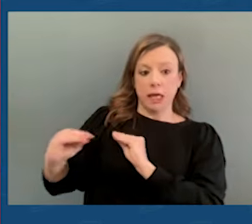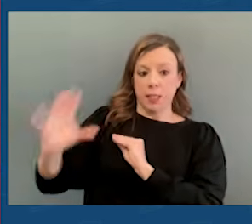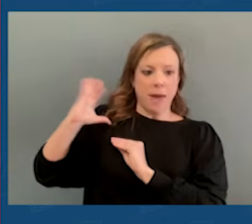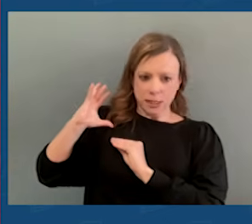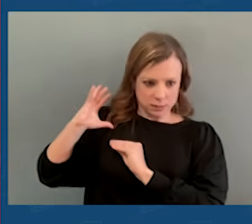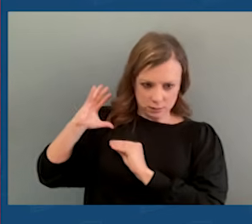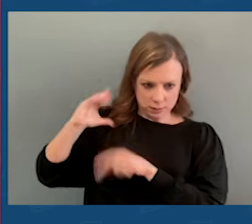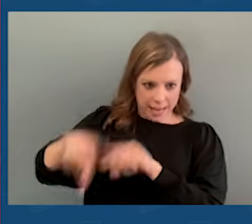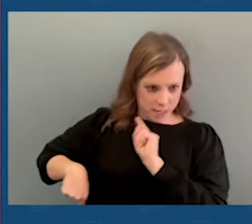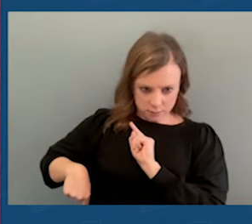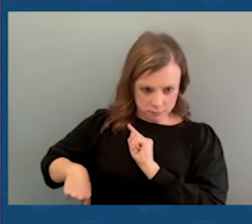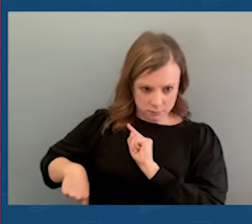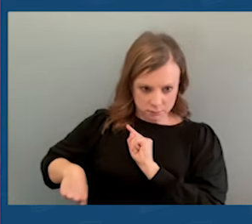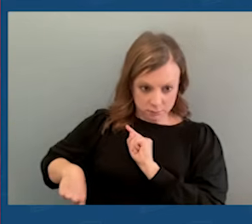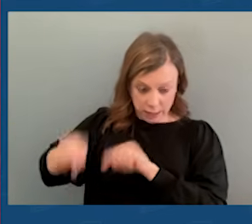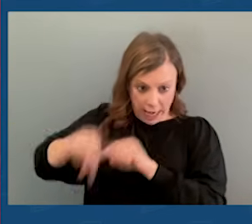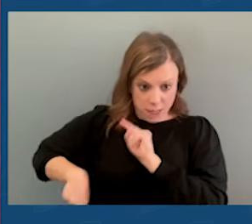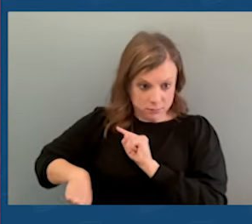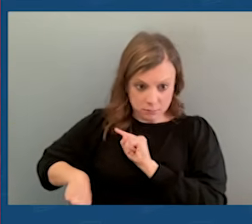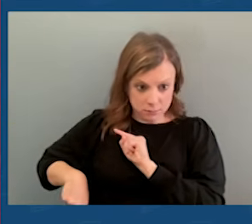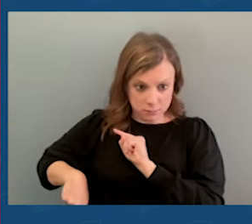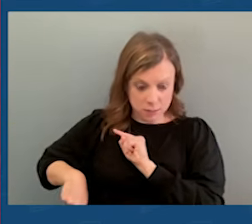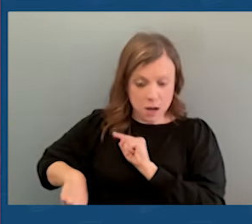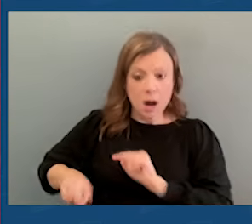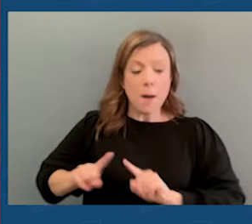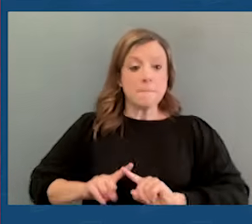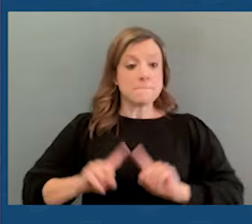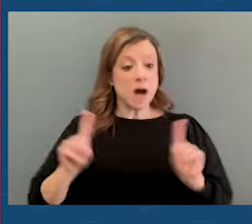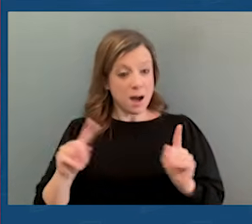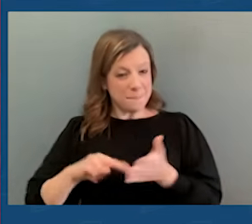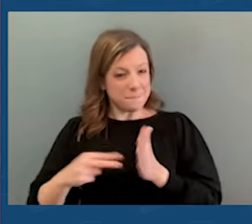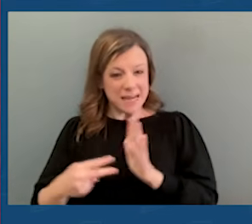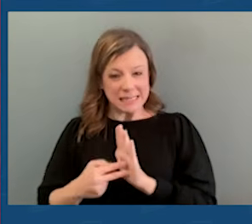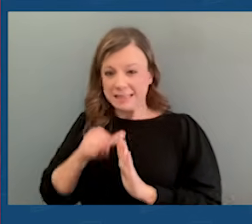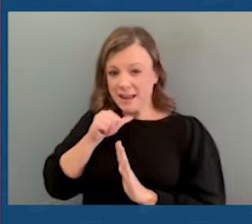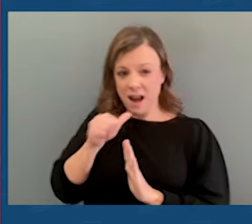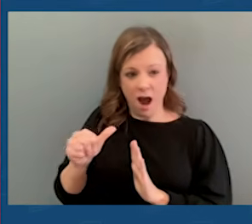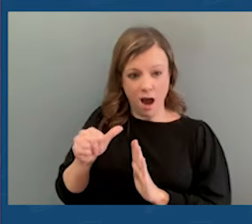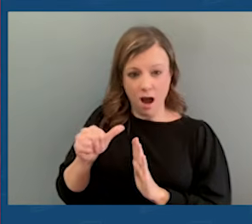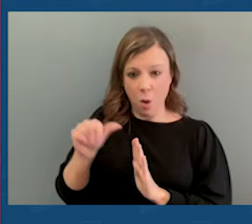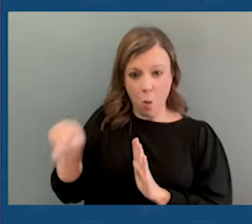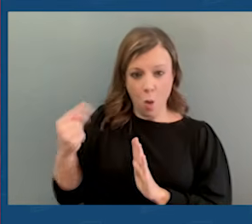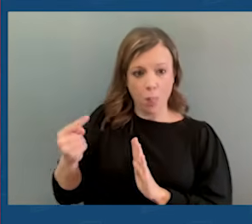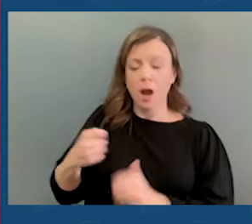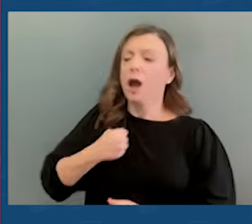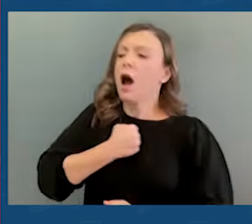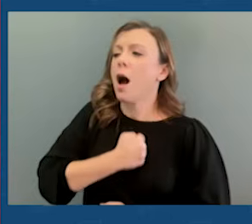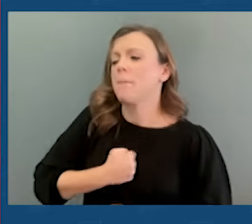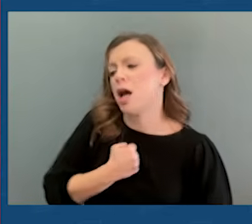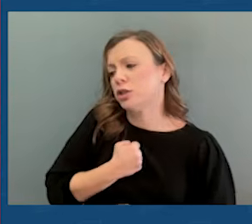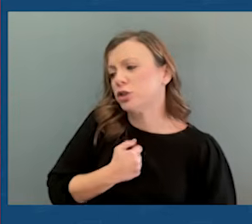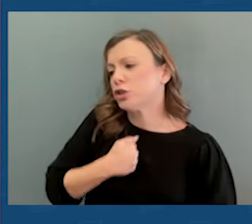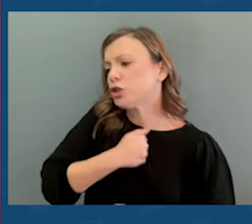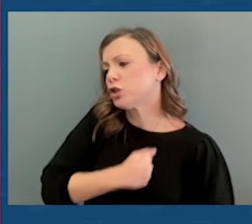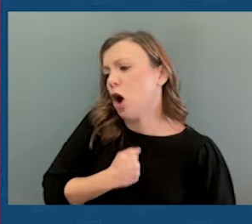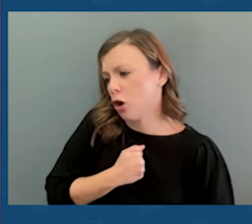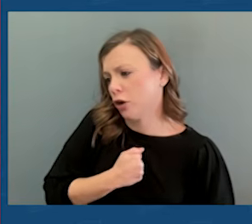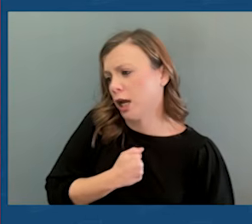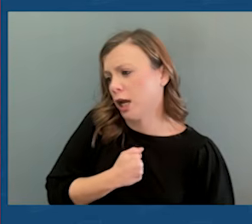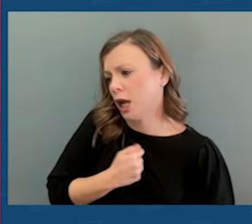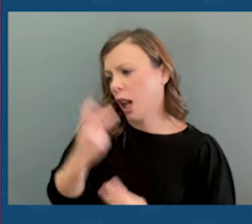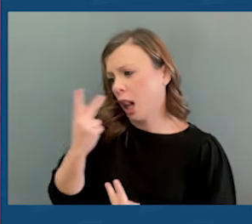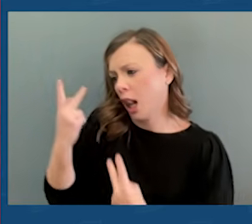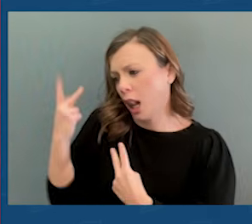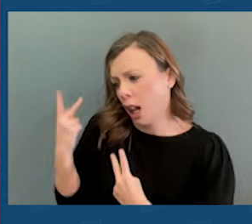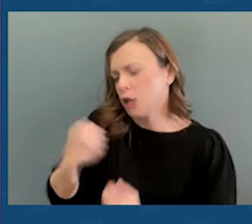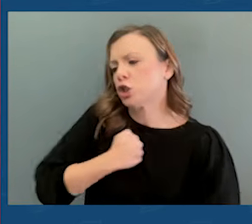can. But it does mean more than giving people a simple apology 150 years later.